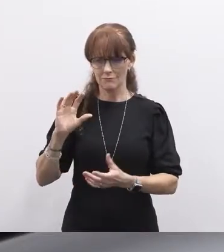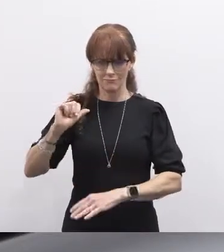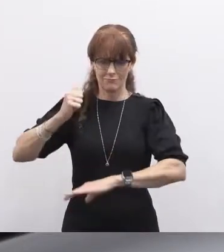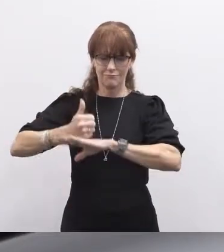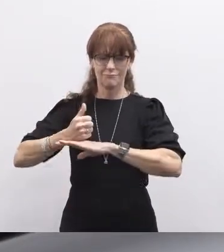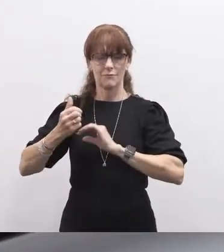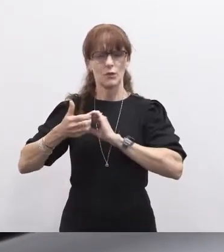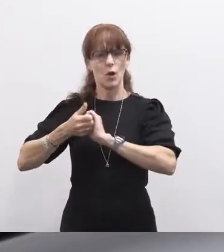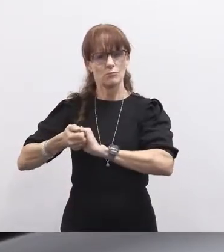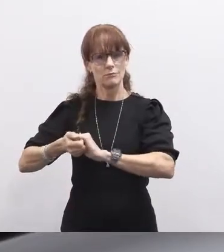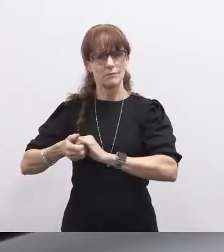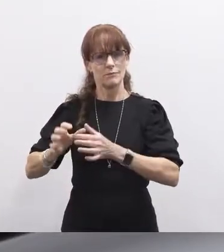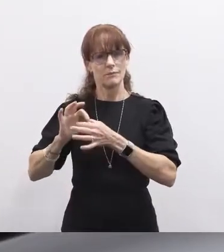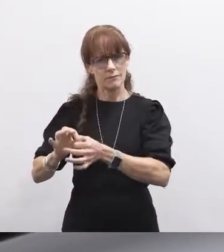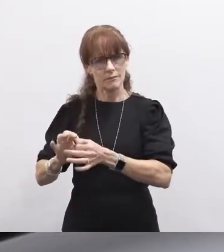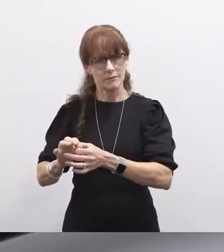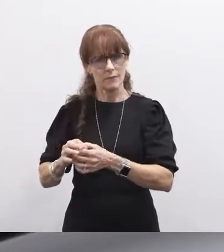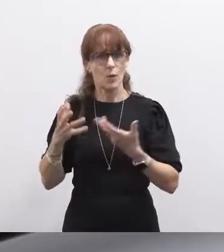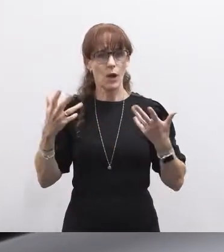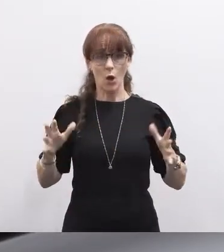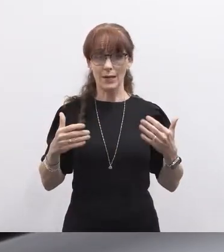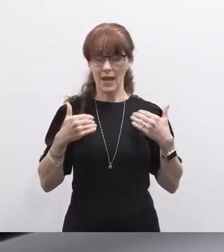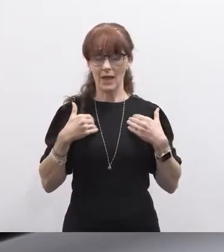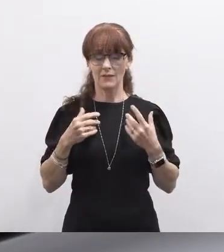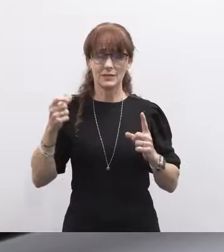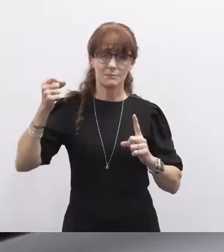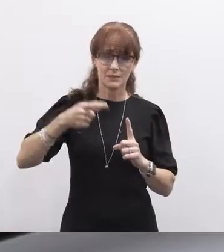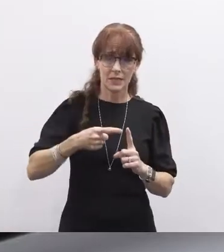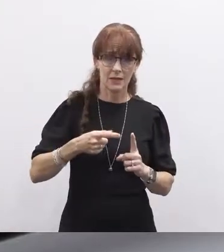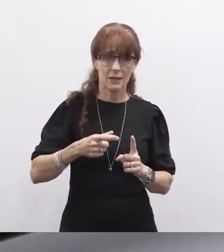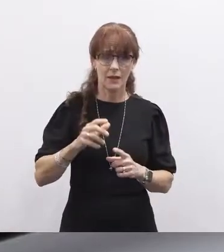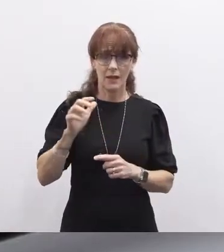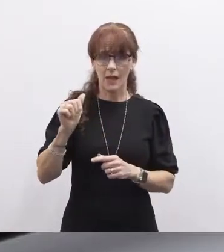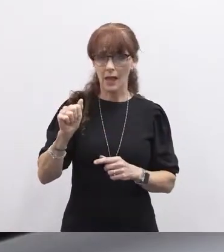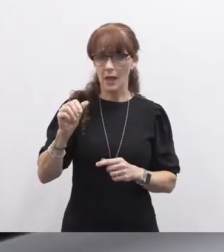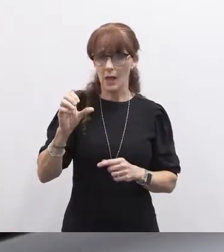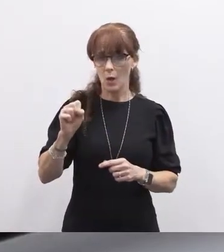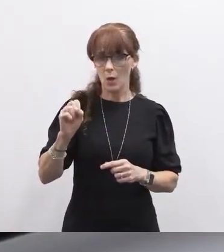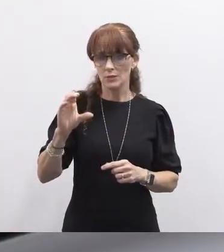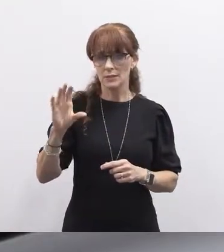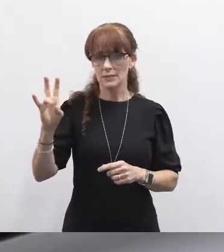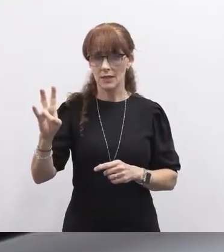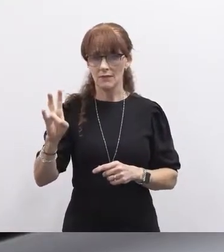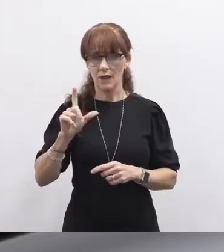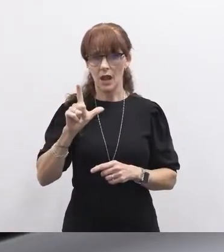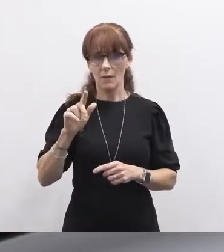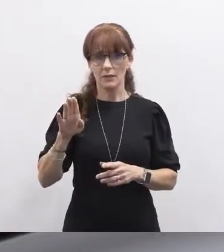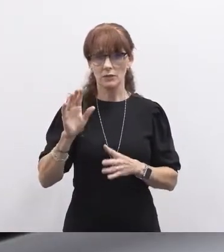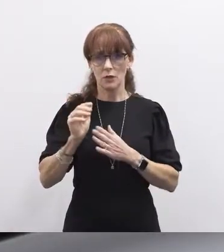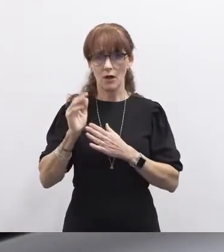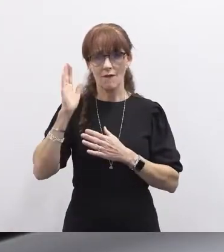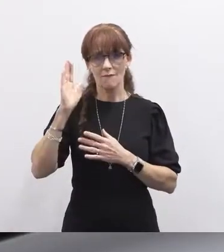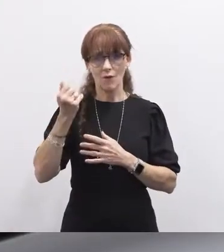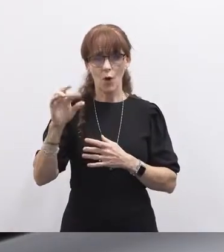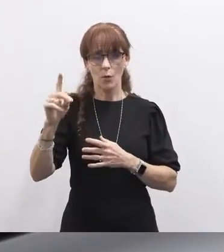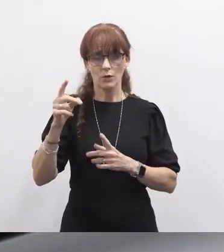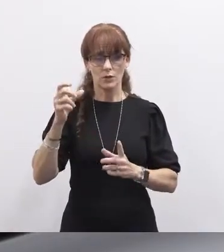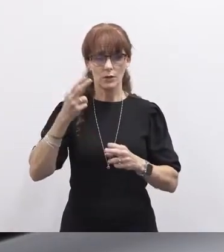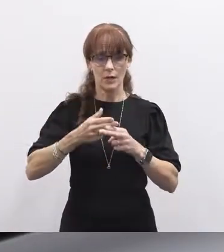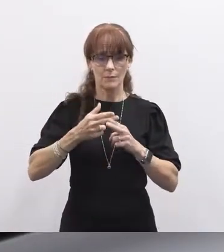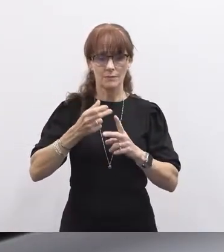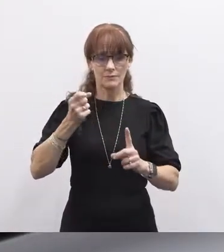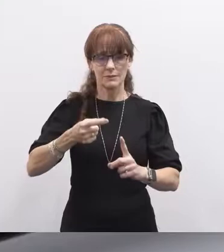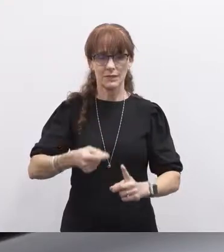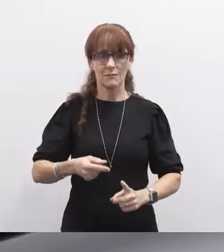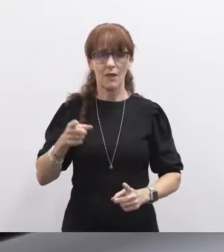those relationships that we already have. And so just specifically want to call out AOC 7 and Long Beach Forward. You didn't name them specifically, Dr.